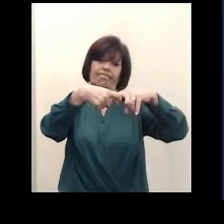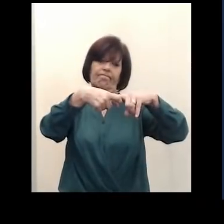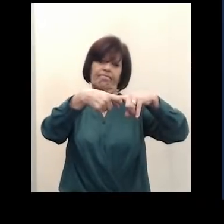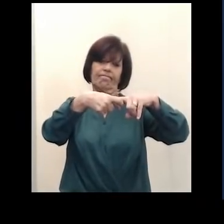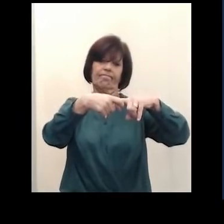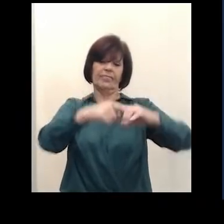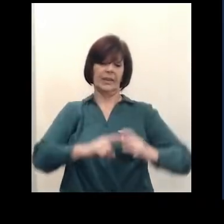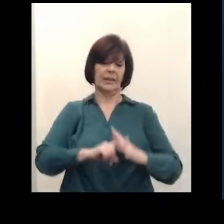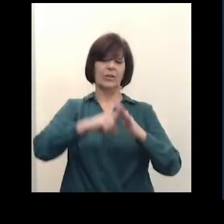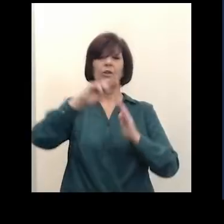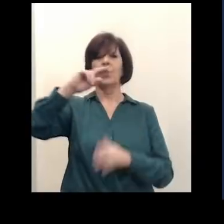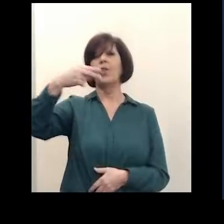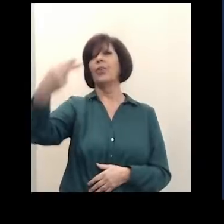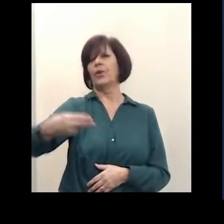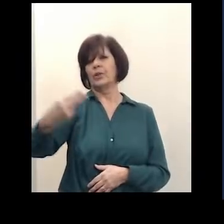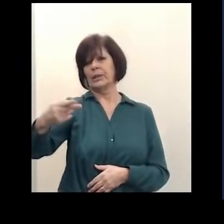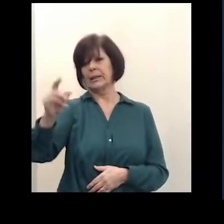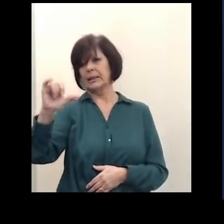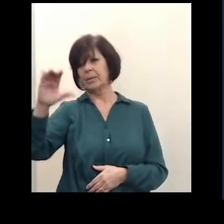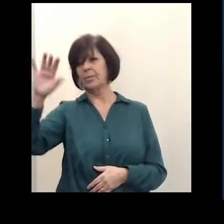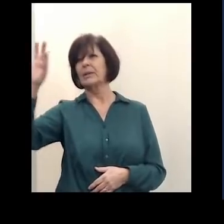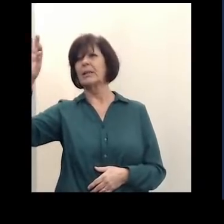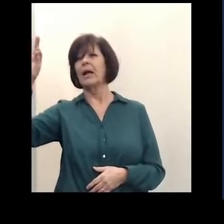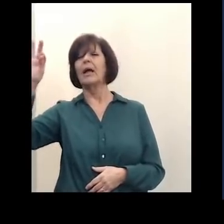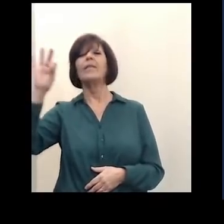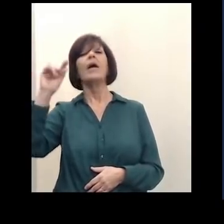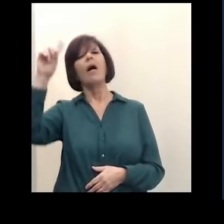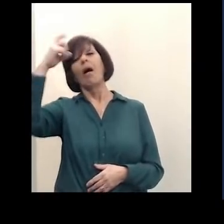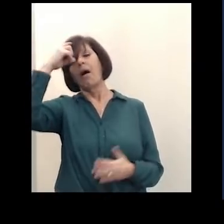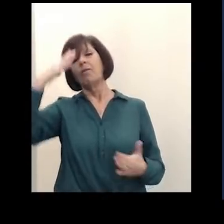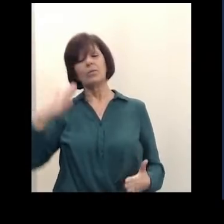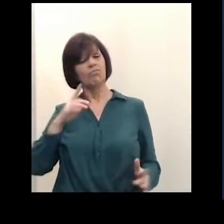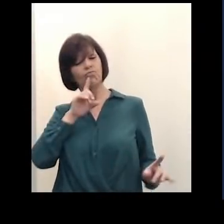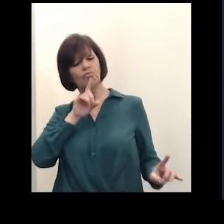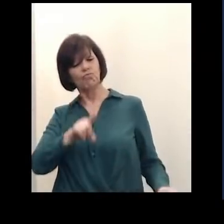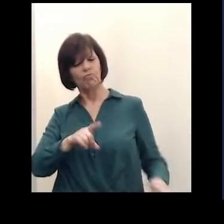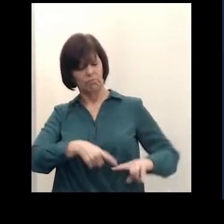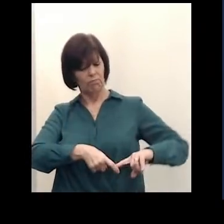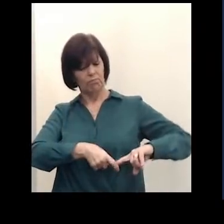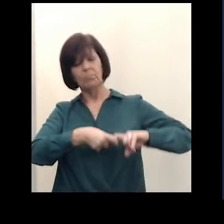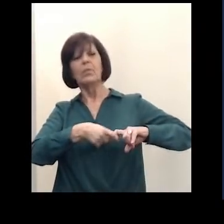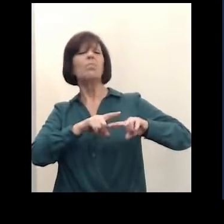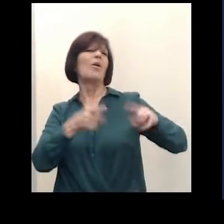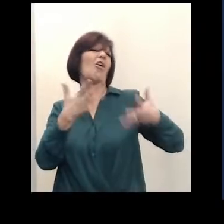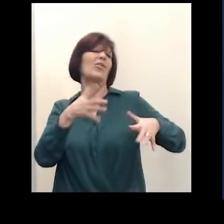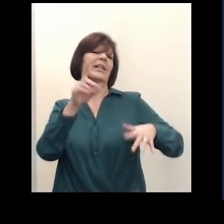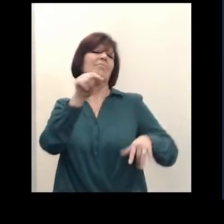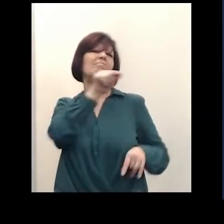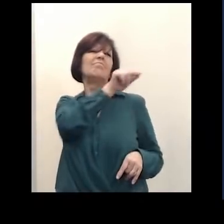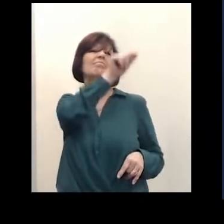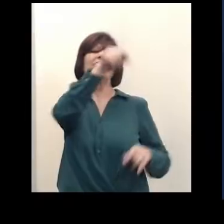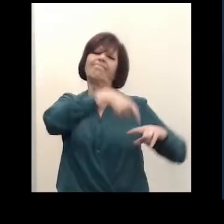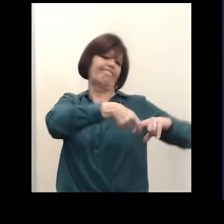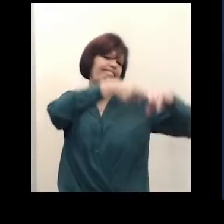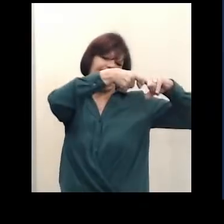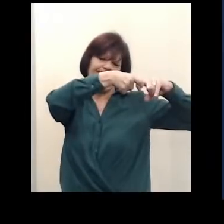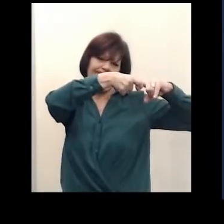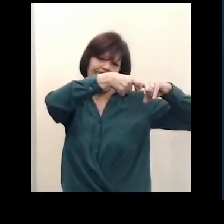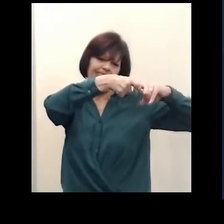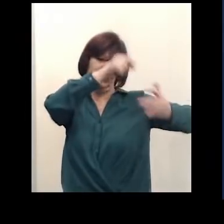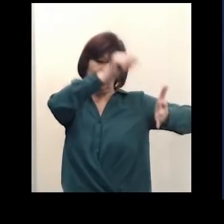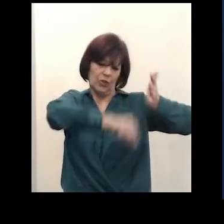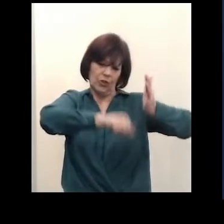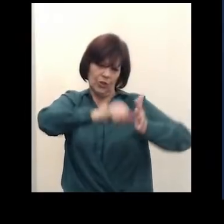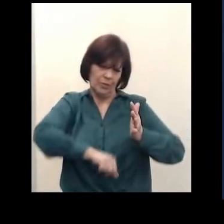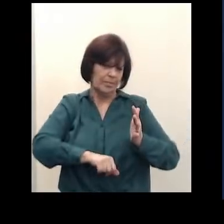9th, pursuant to an order from Governor Kathy Hochul, but they've already done that in a number of hospitals locally, including ECMC. They've already